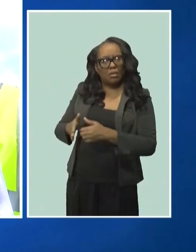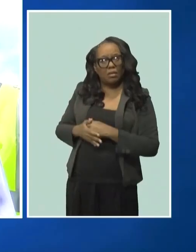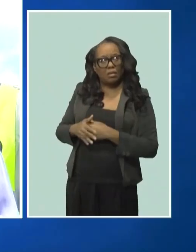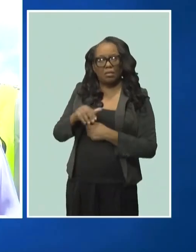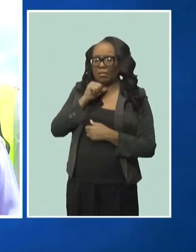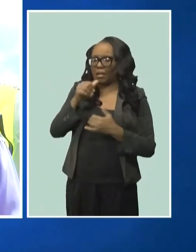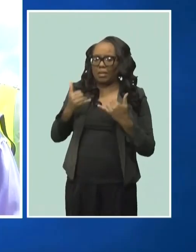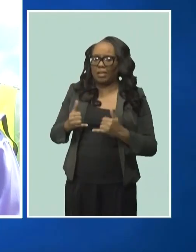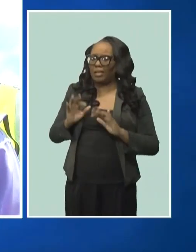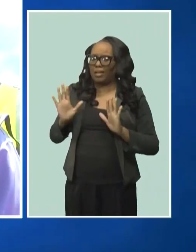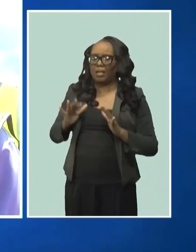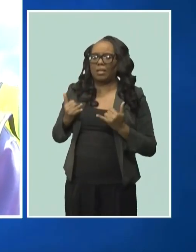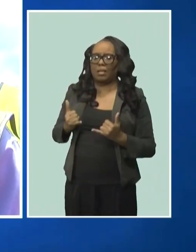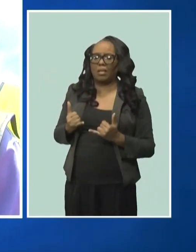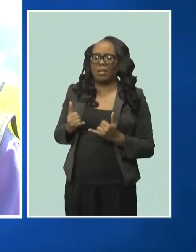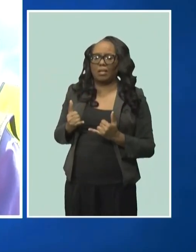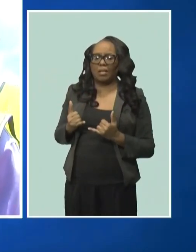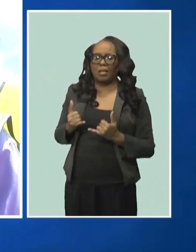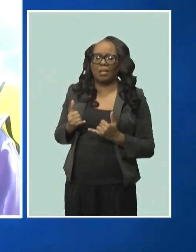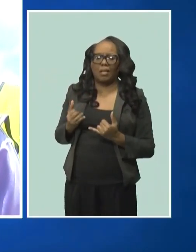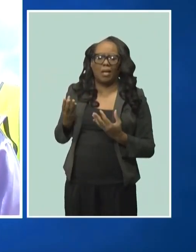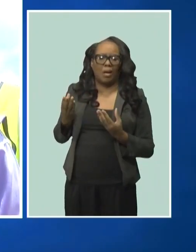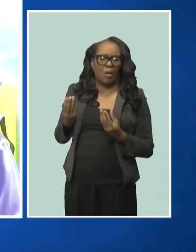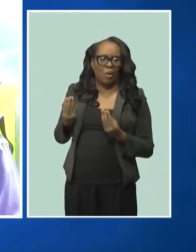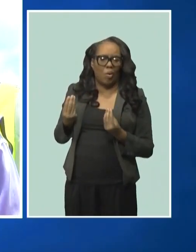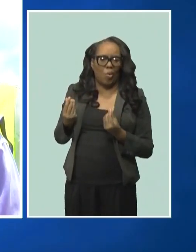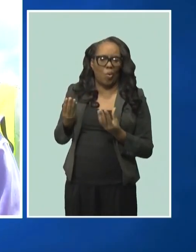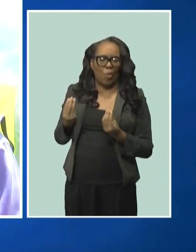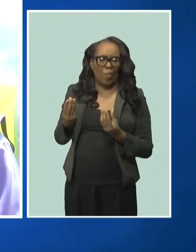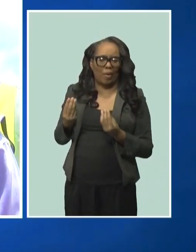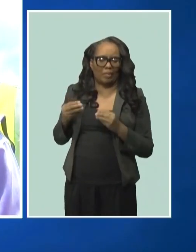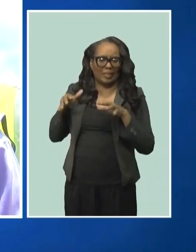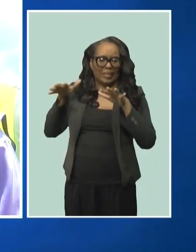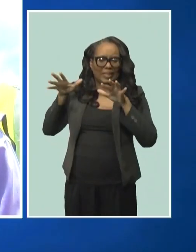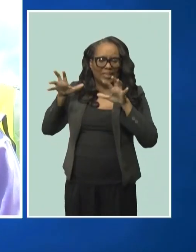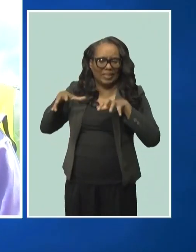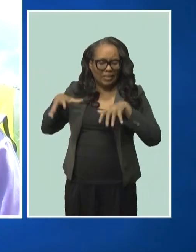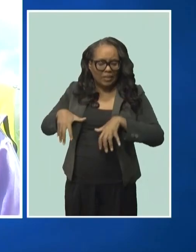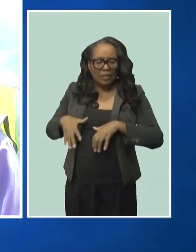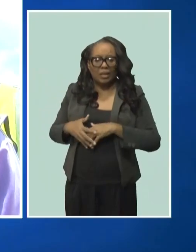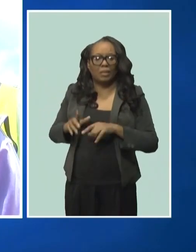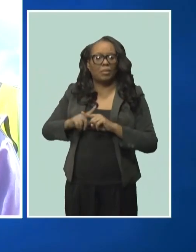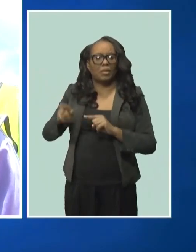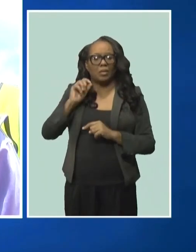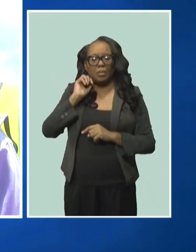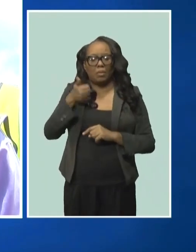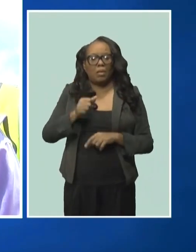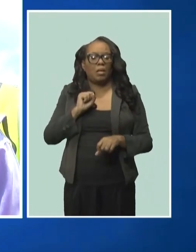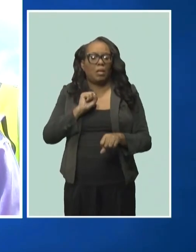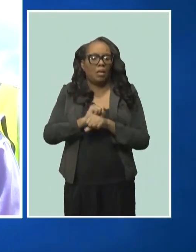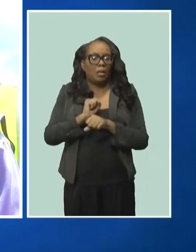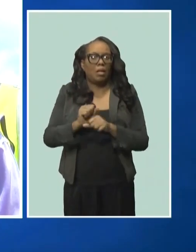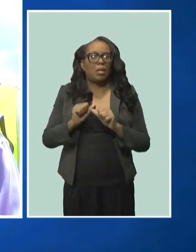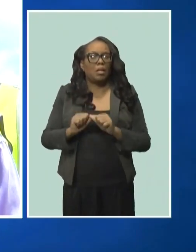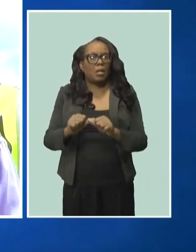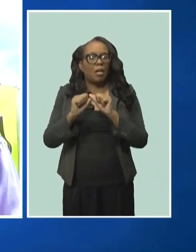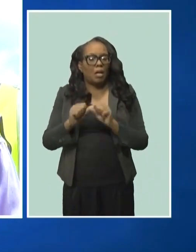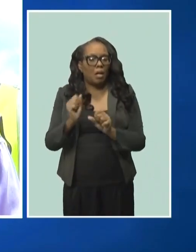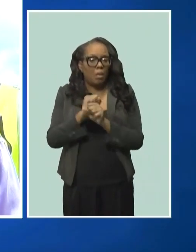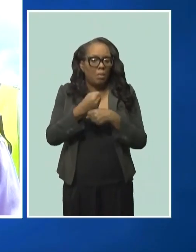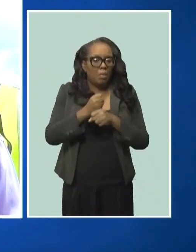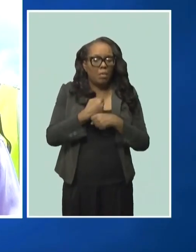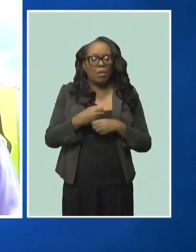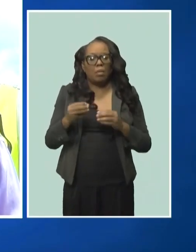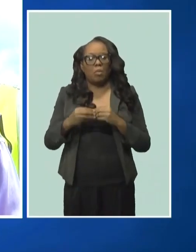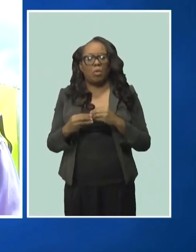today because today is a bit wet, but from tomorrow that work will continue for the construction of the gabions and the replacement